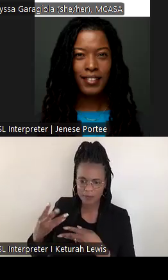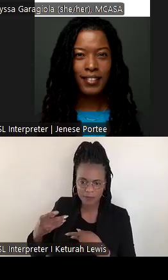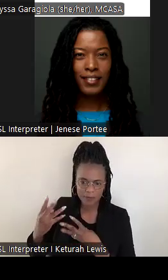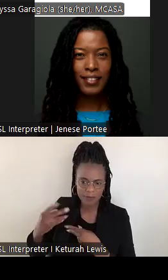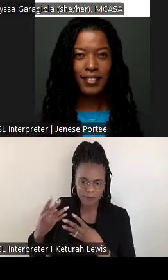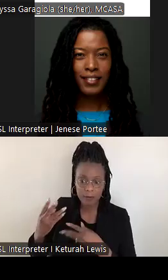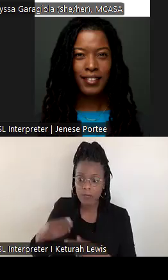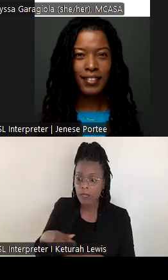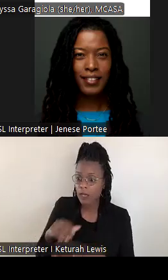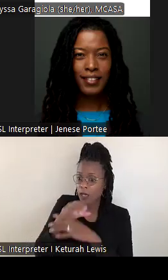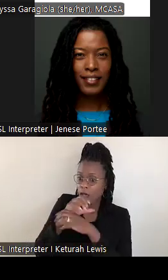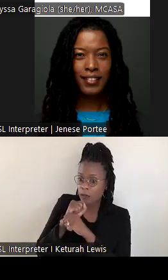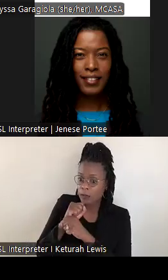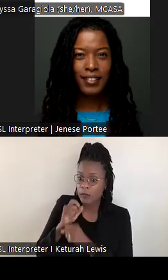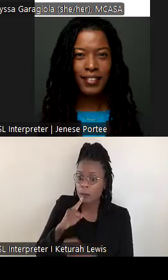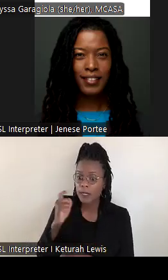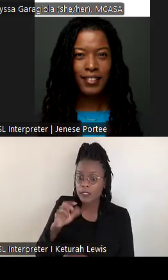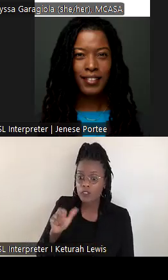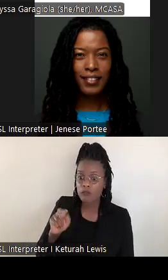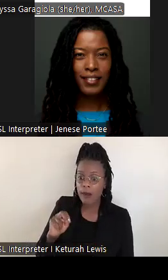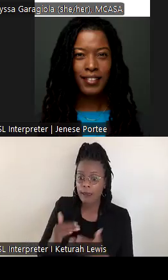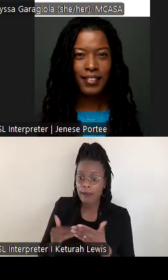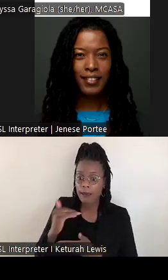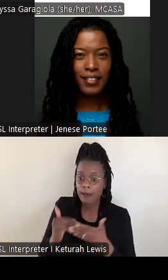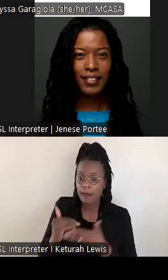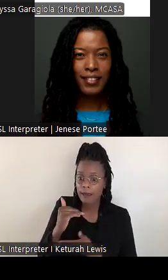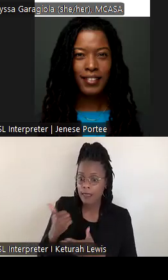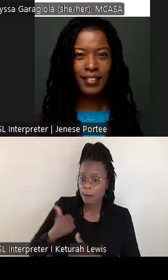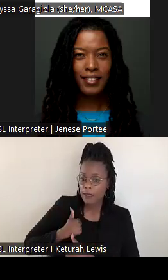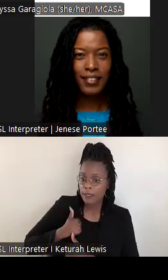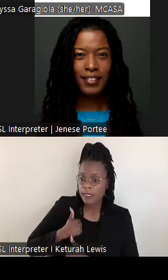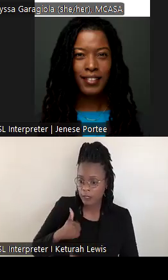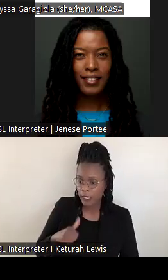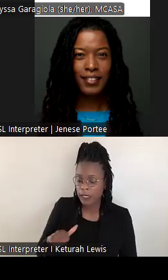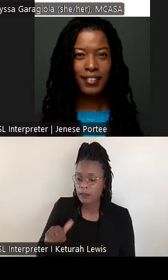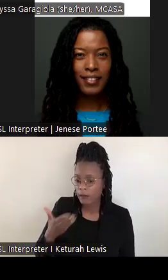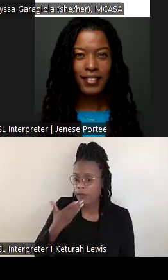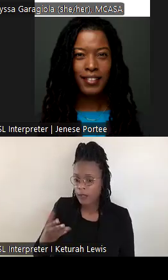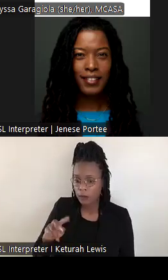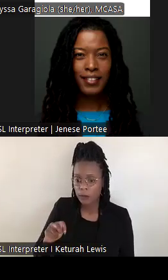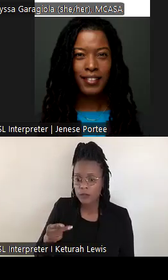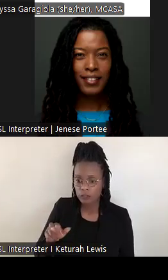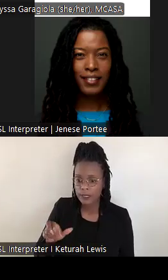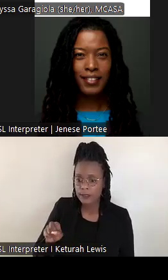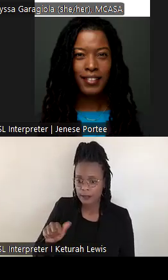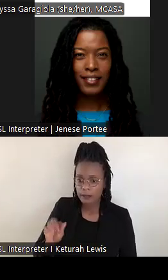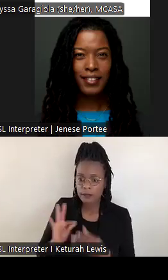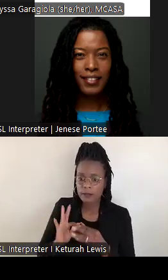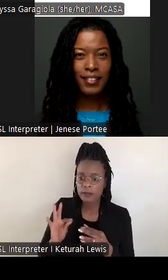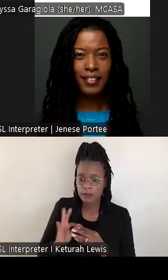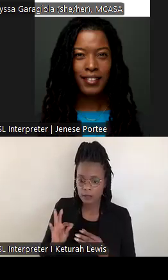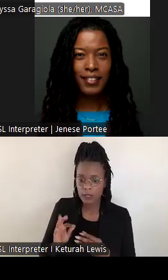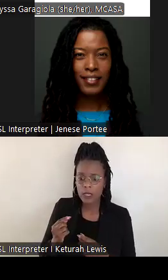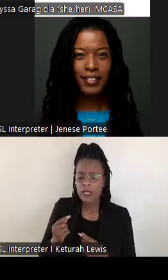Silencing due to rank in the military. That's a great one, Teresa. So one of the things that we want to think about when we think about